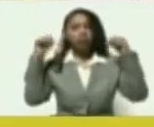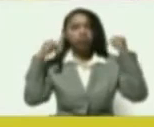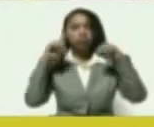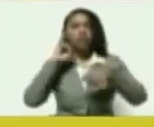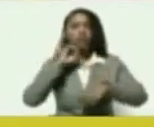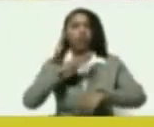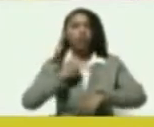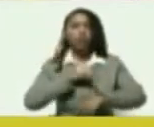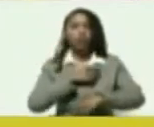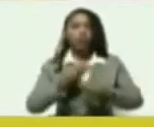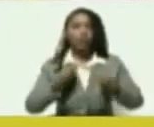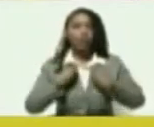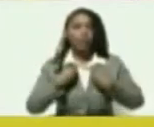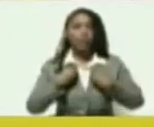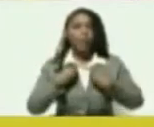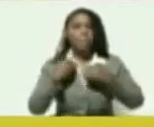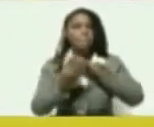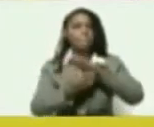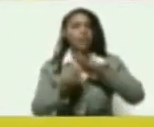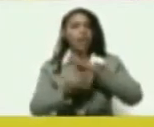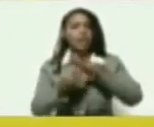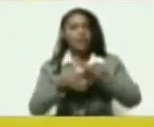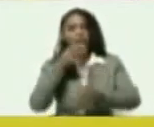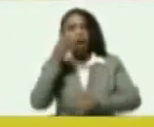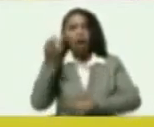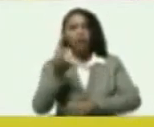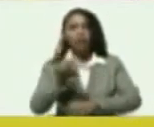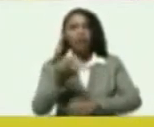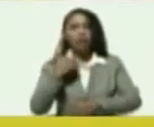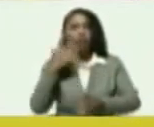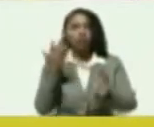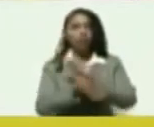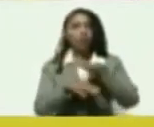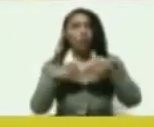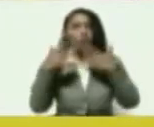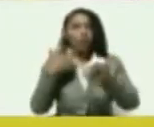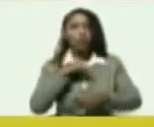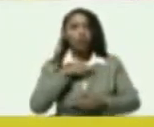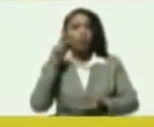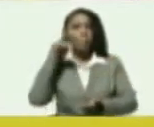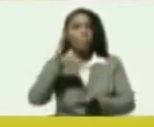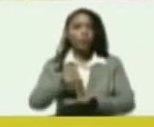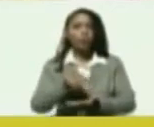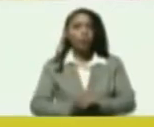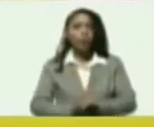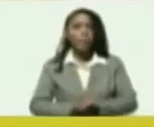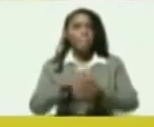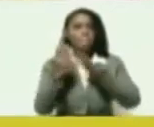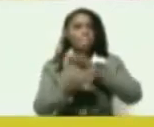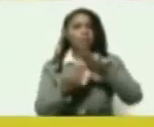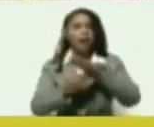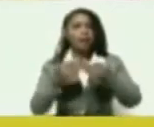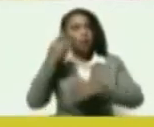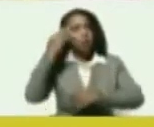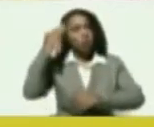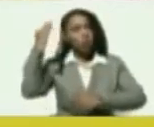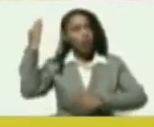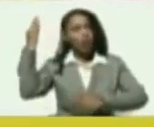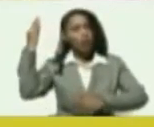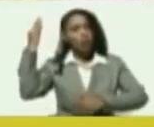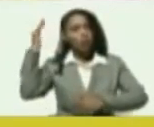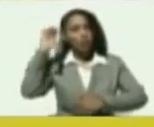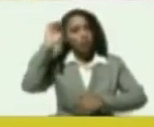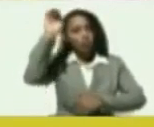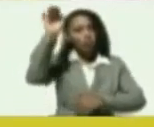based on practice and the history we have lived, based on truth upon which we are standing, based on dreams